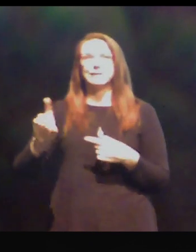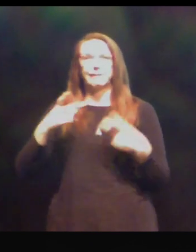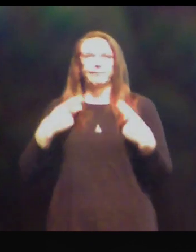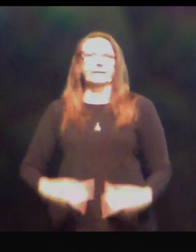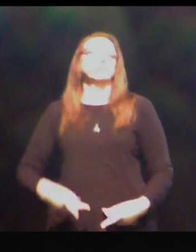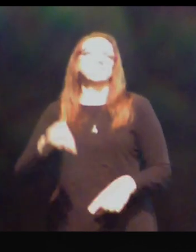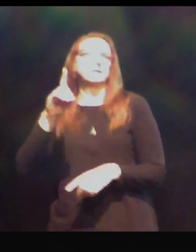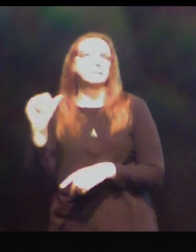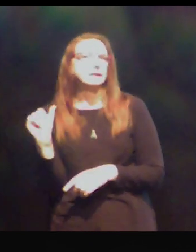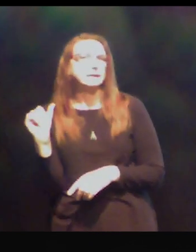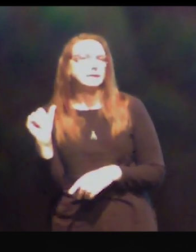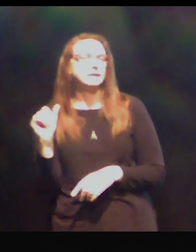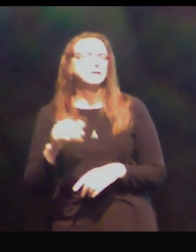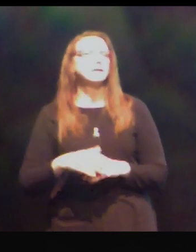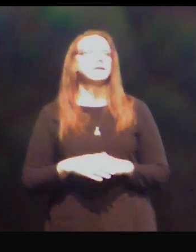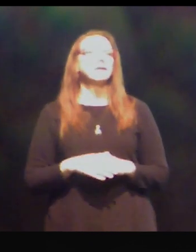physical disability. And